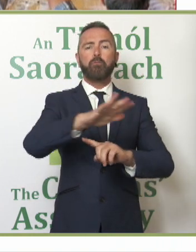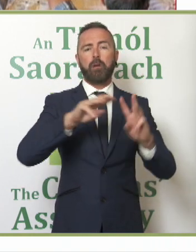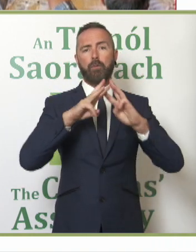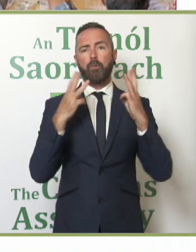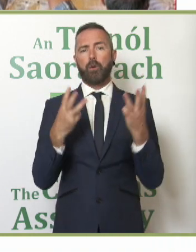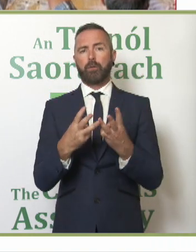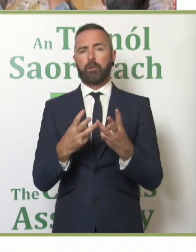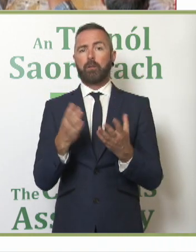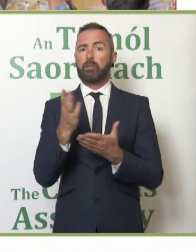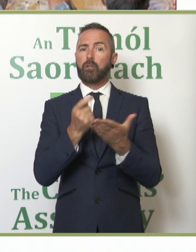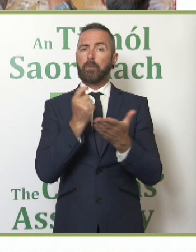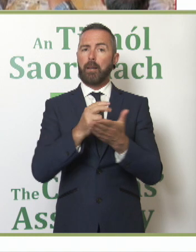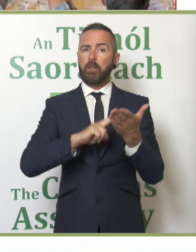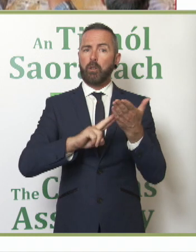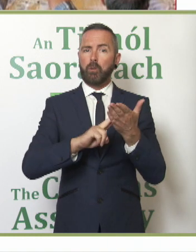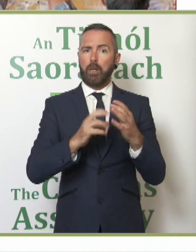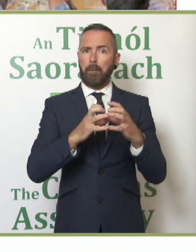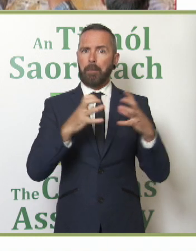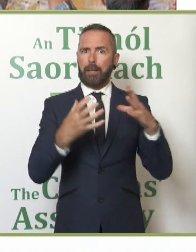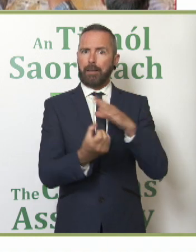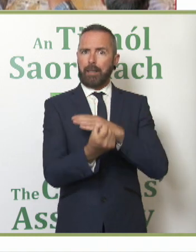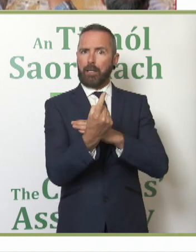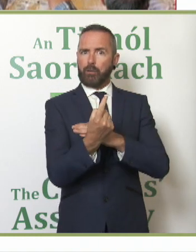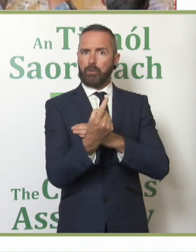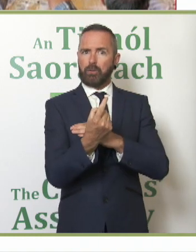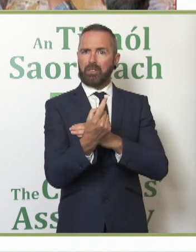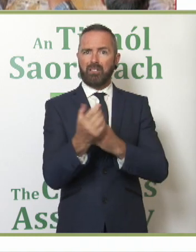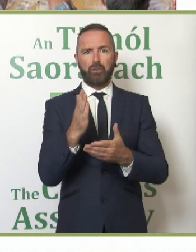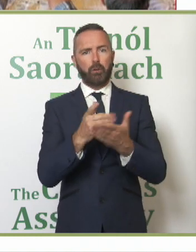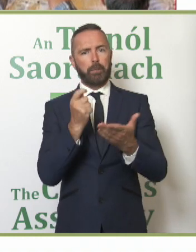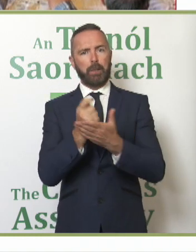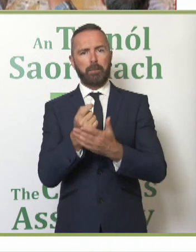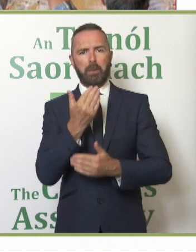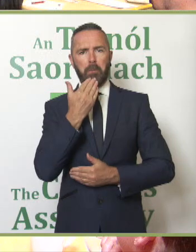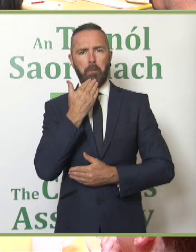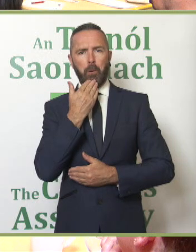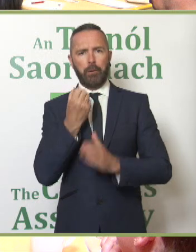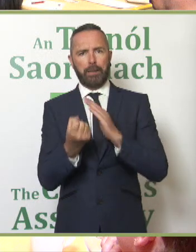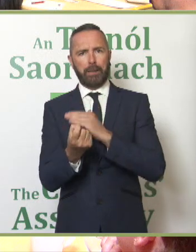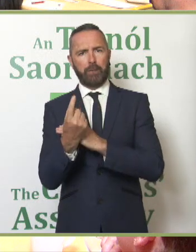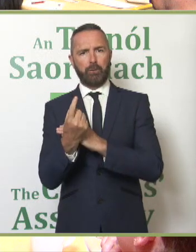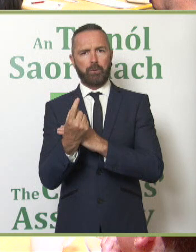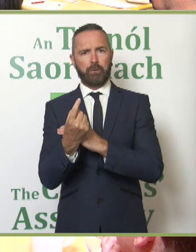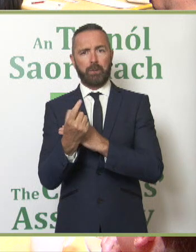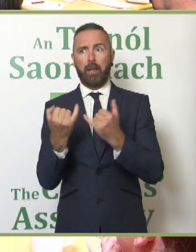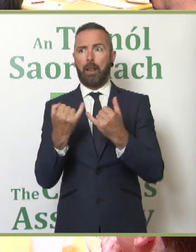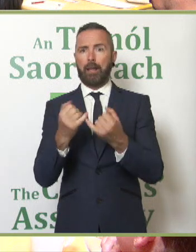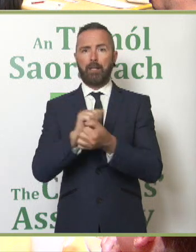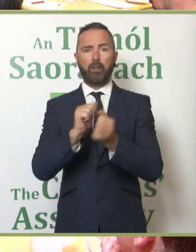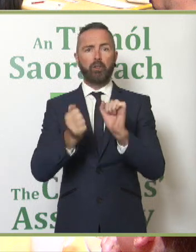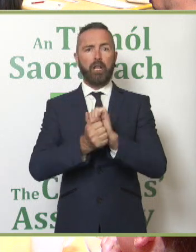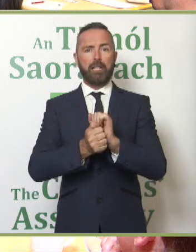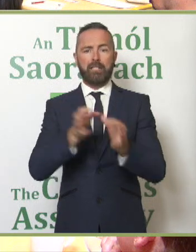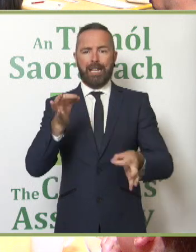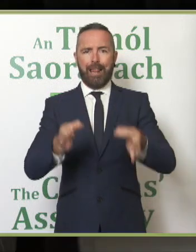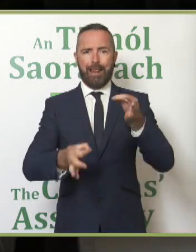They're sometimes used on issues which some people regard as quite boring, such as changing the electoral system, as has been done in British Columbia,